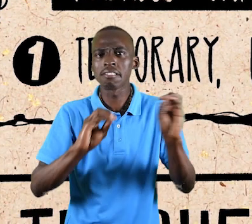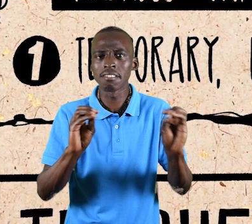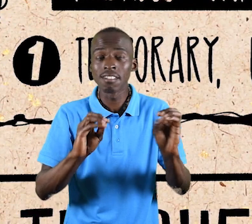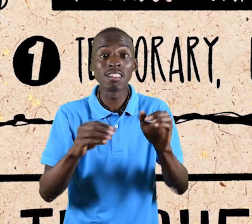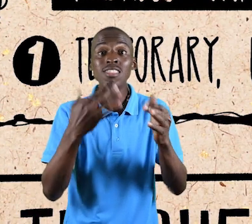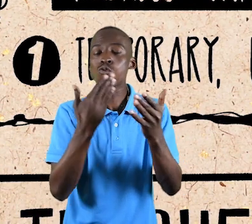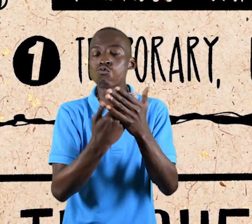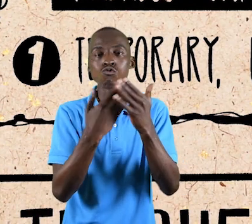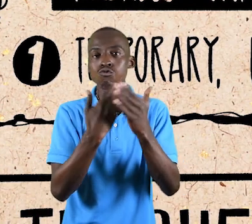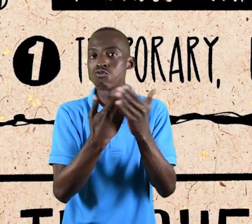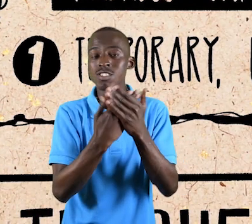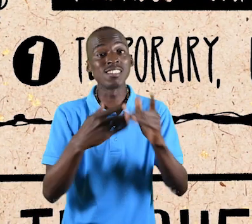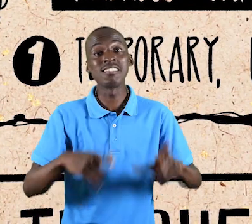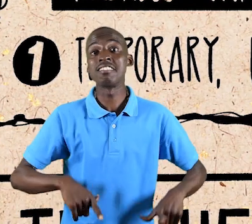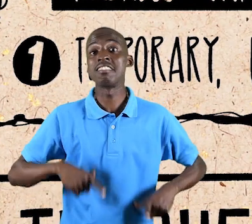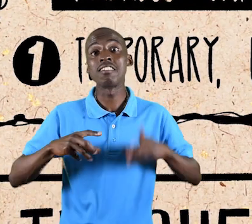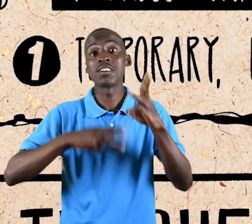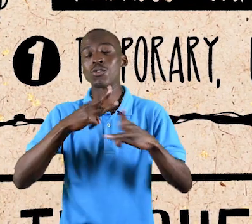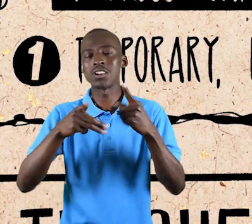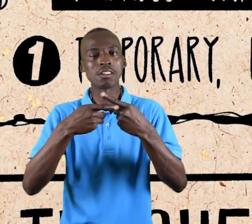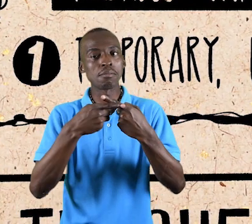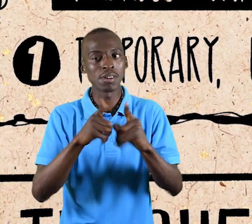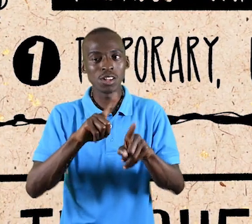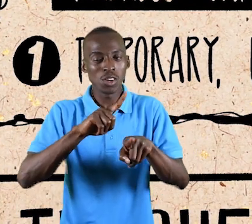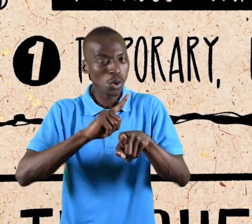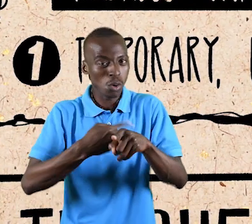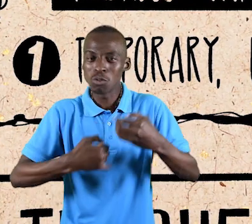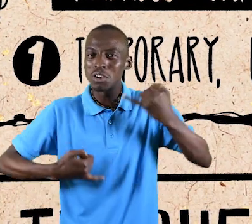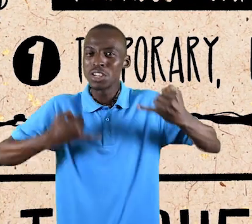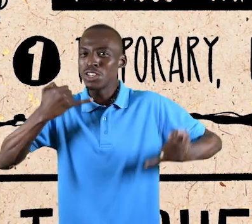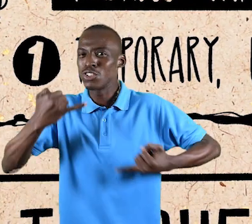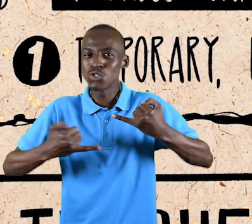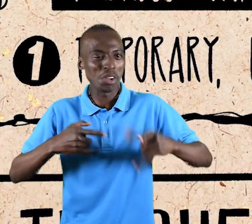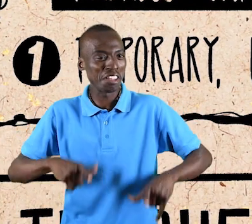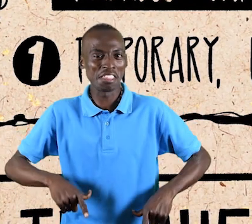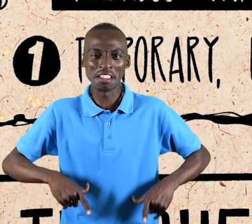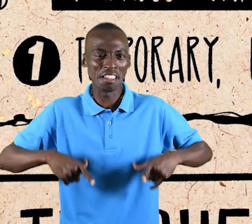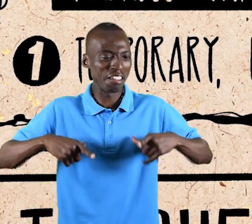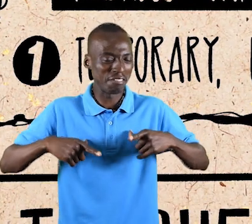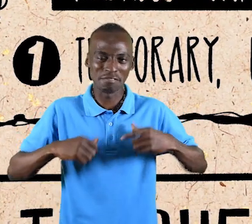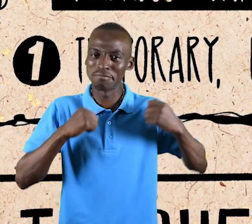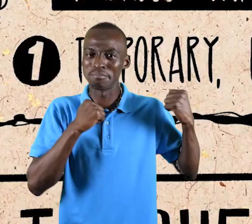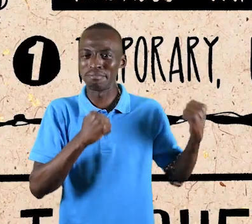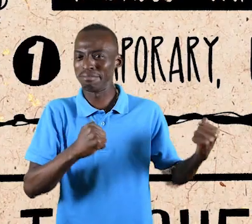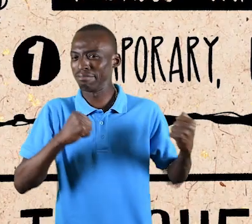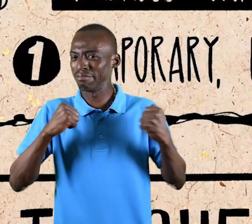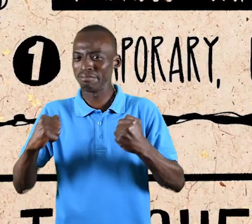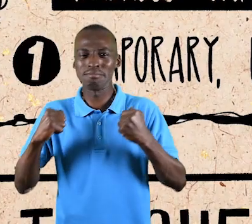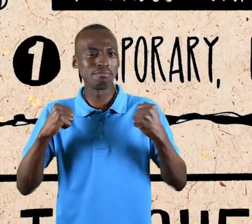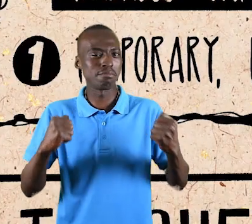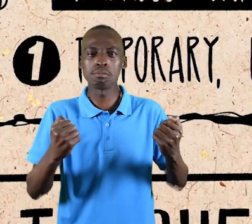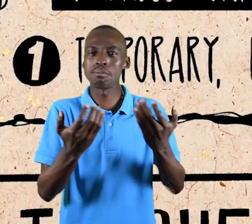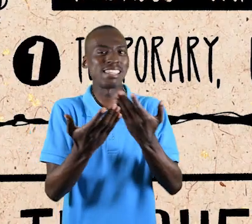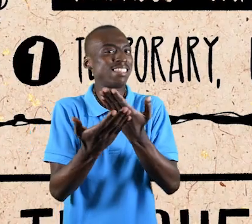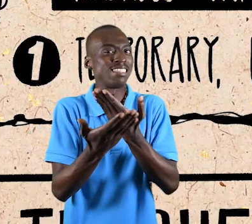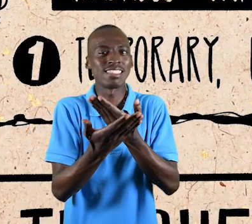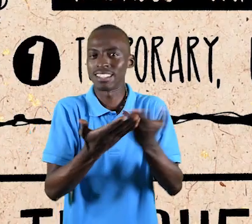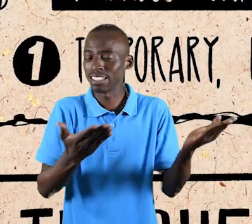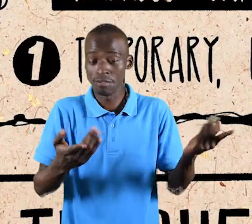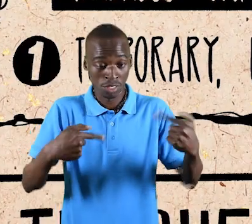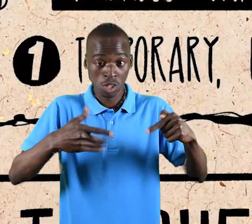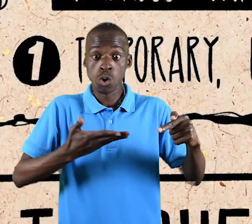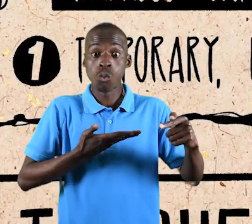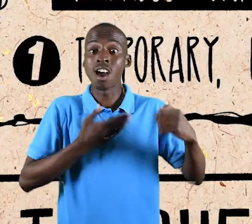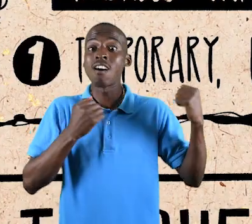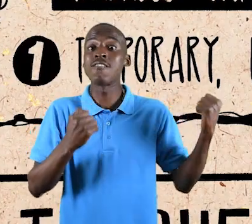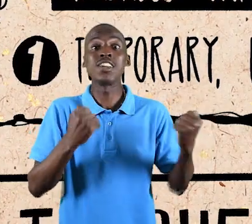beauty or goodness in the world, but just when you're enjoying it, tragedy strikes and it all seems to blow away. Or we all have a strong